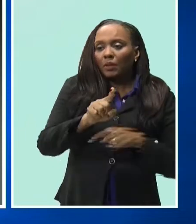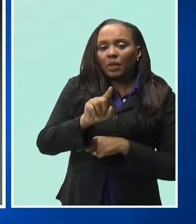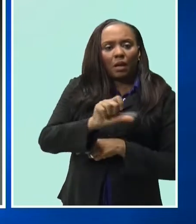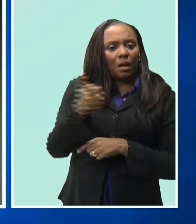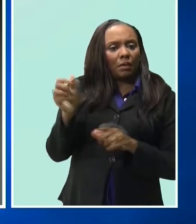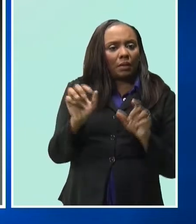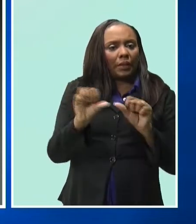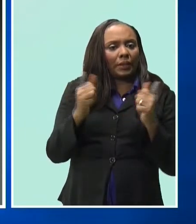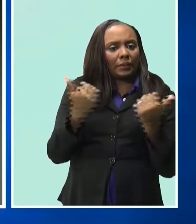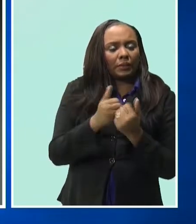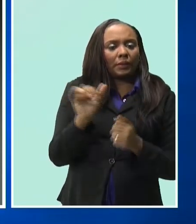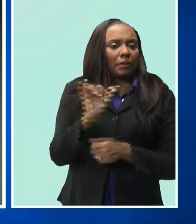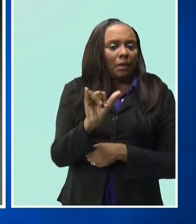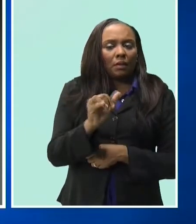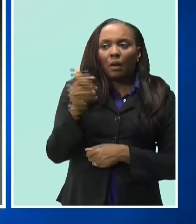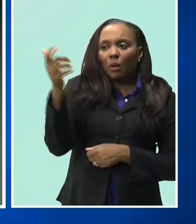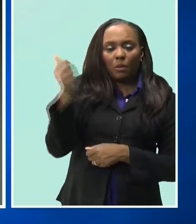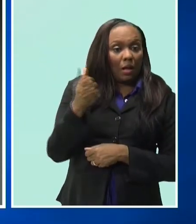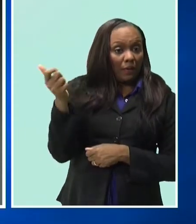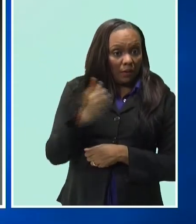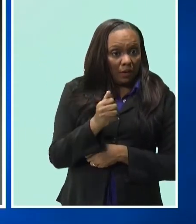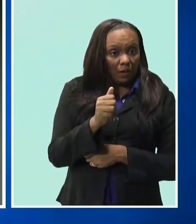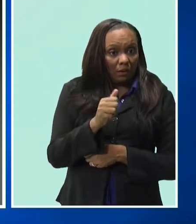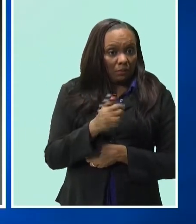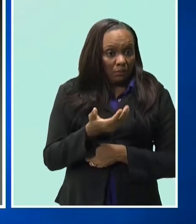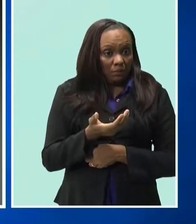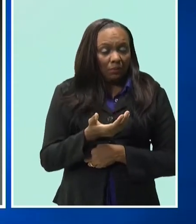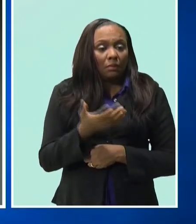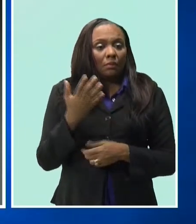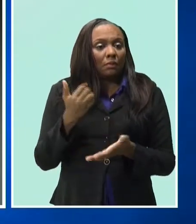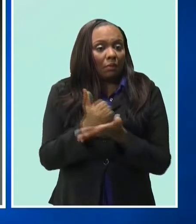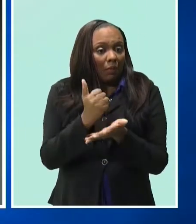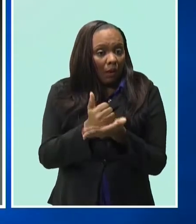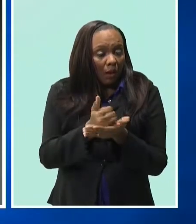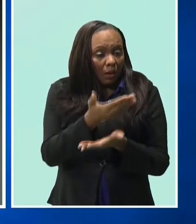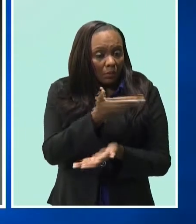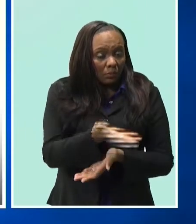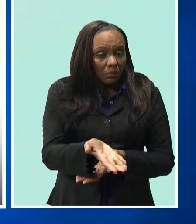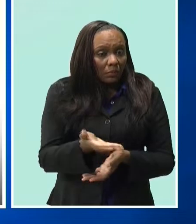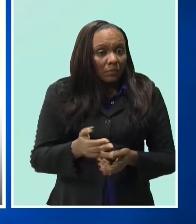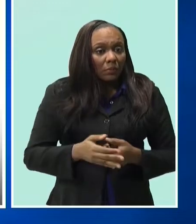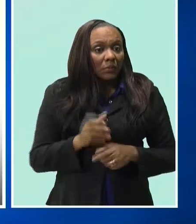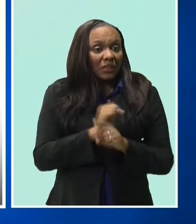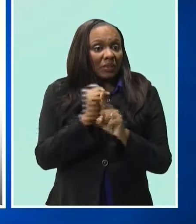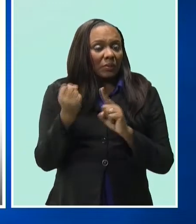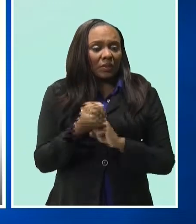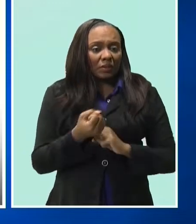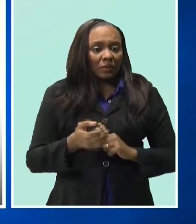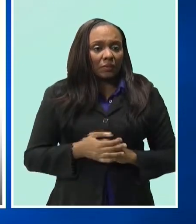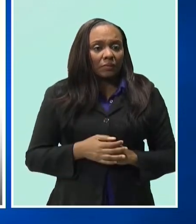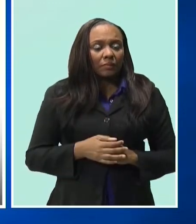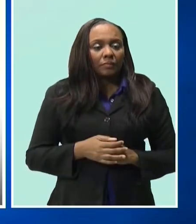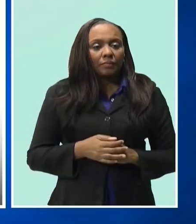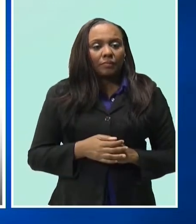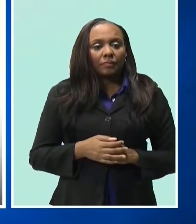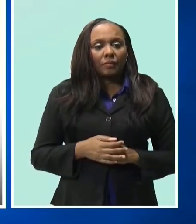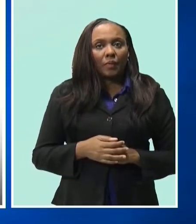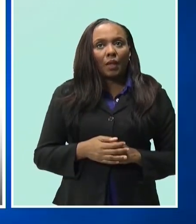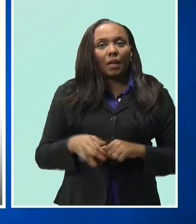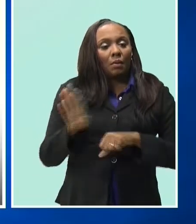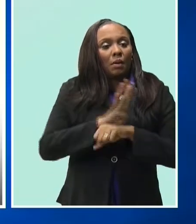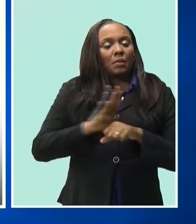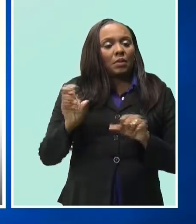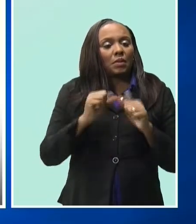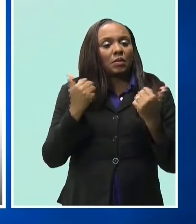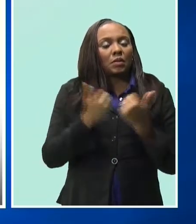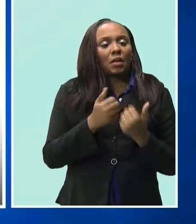that can better equip them for the circumstances that they're in. The Barbados Association of Muslim Ladies